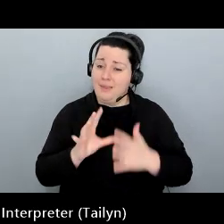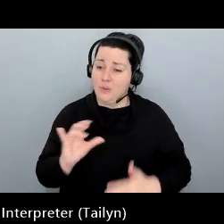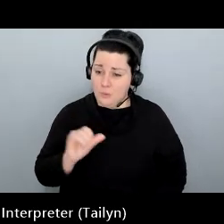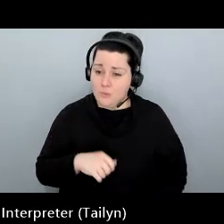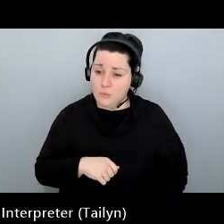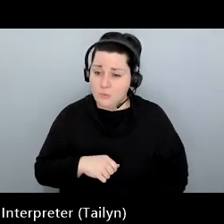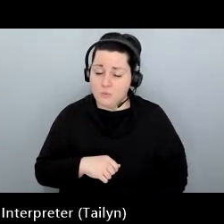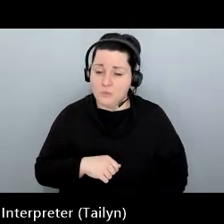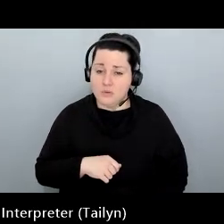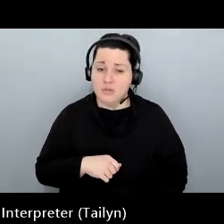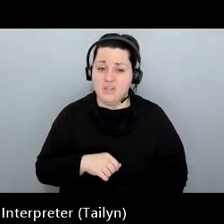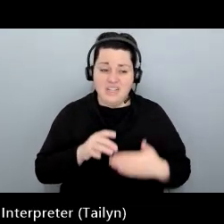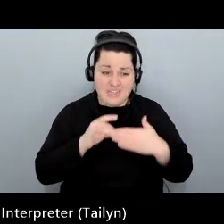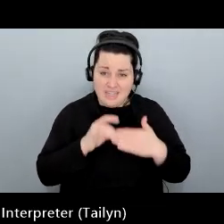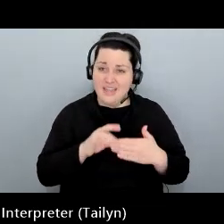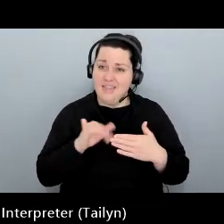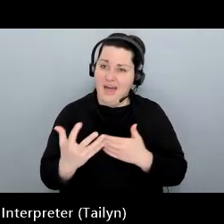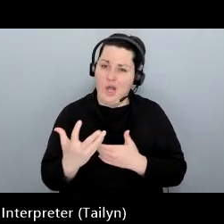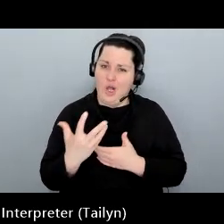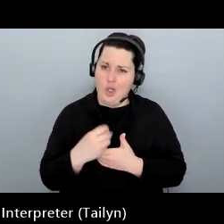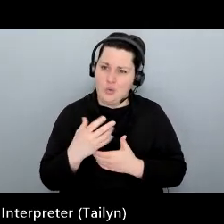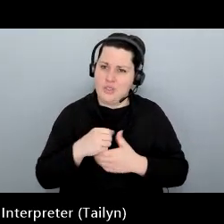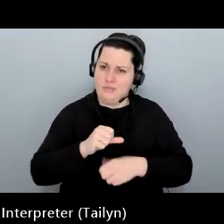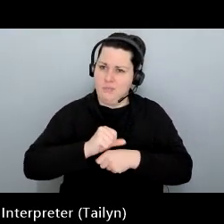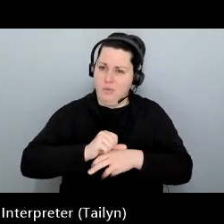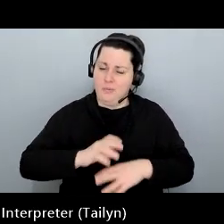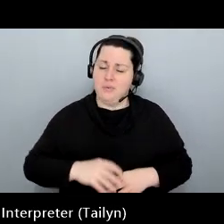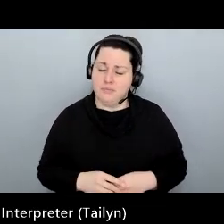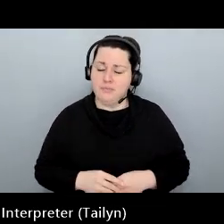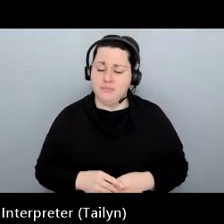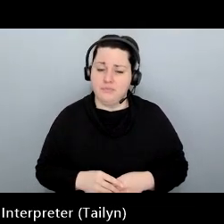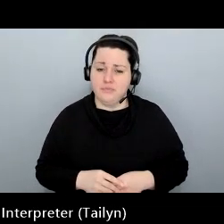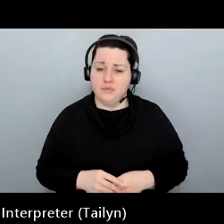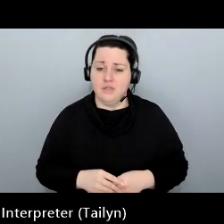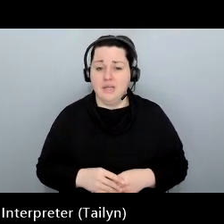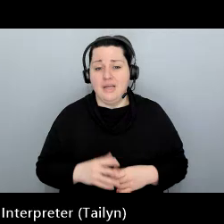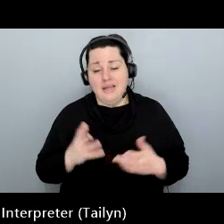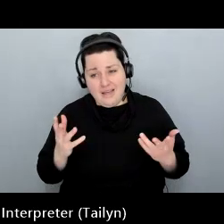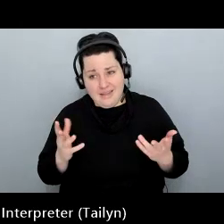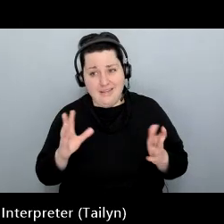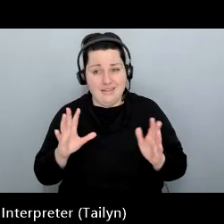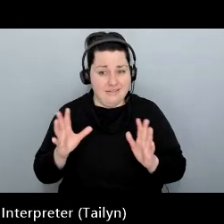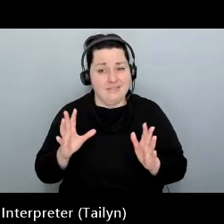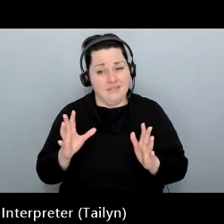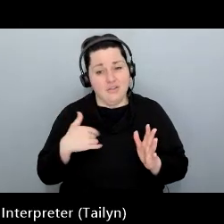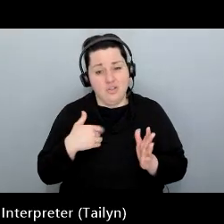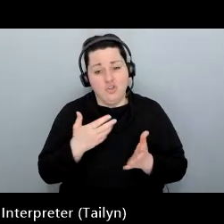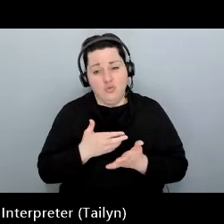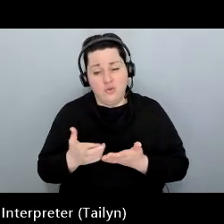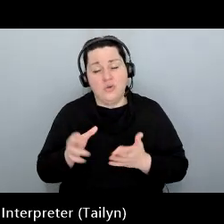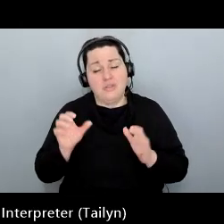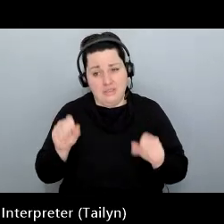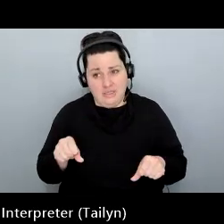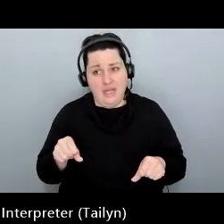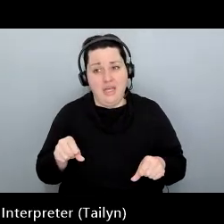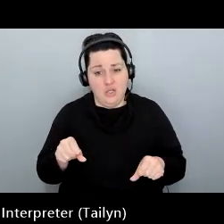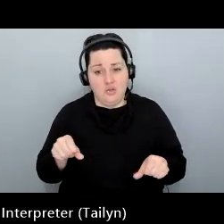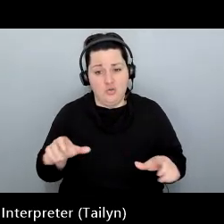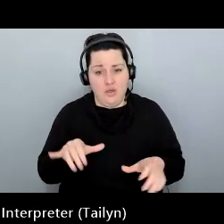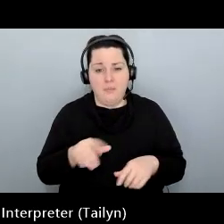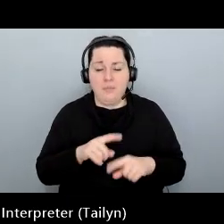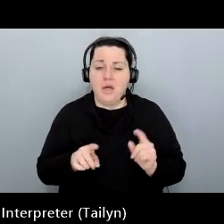employment here in Minnesota. And again, like, not to spoil the surprise, but there's a resource where you can definitely do so. But